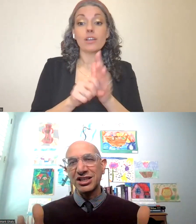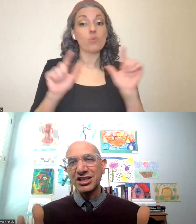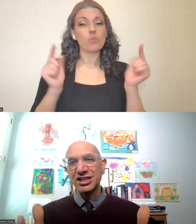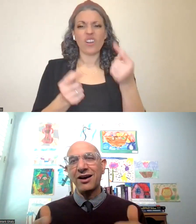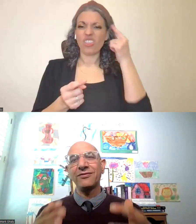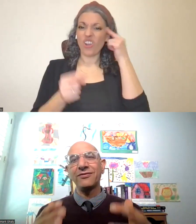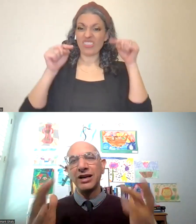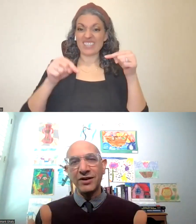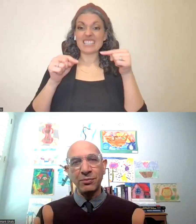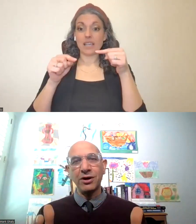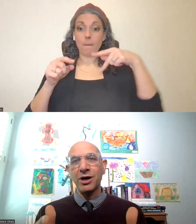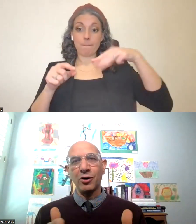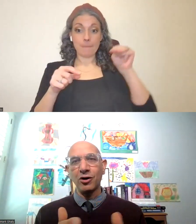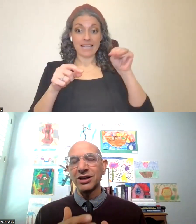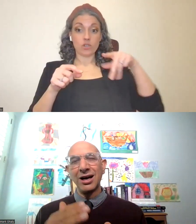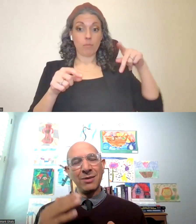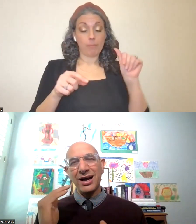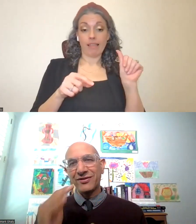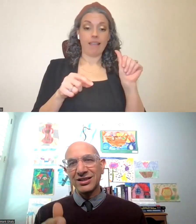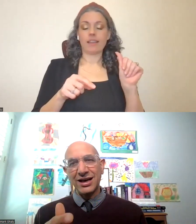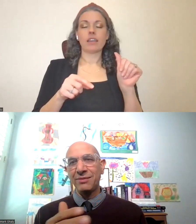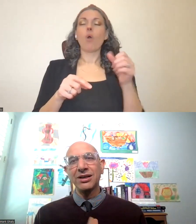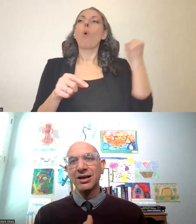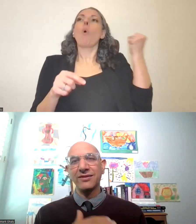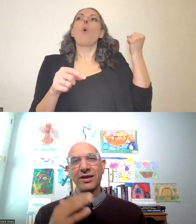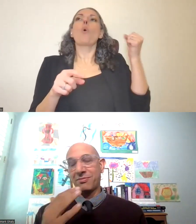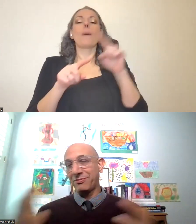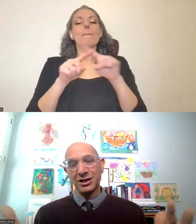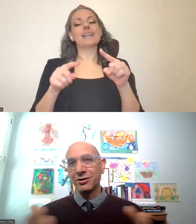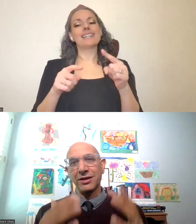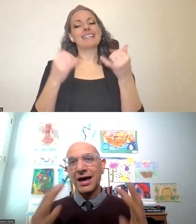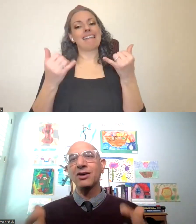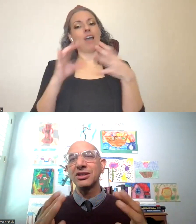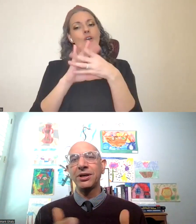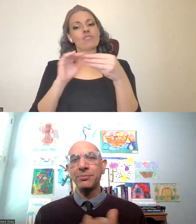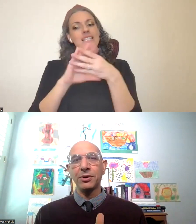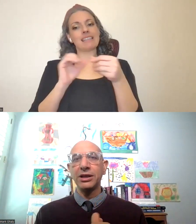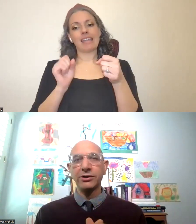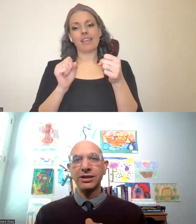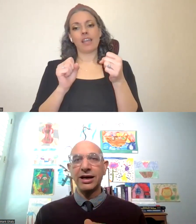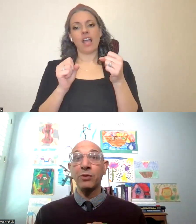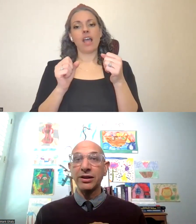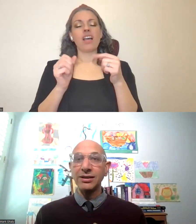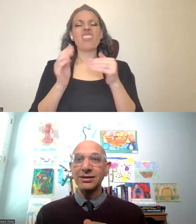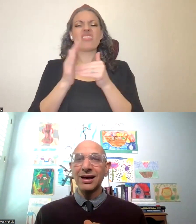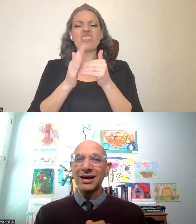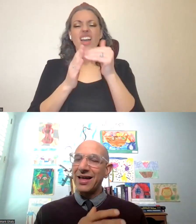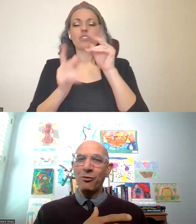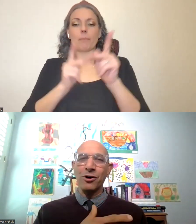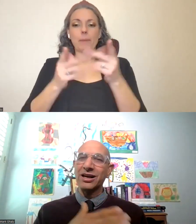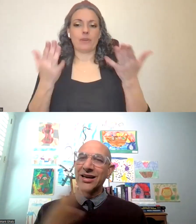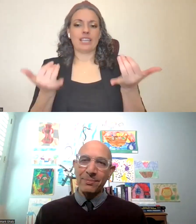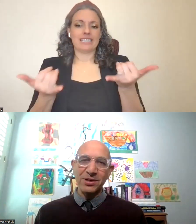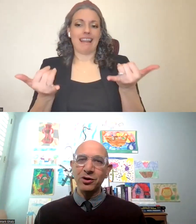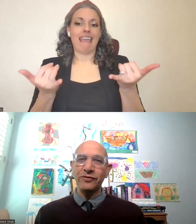just get shelved and we'd have to put them on hold. But I have to say, because of the literally 1,000 people here today with us,